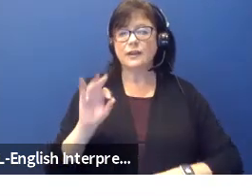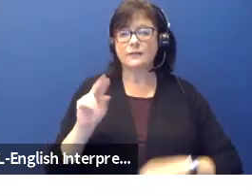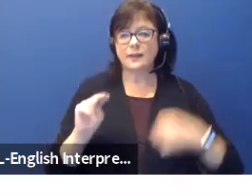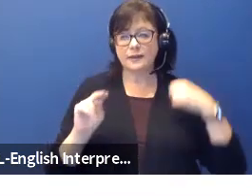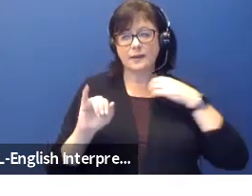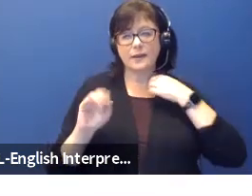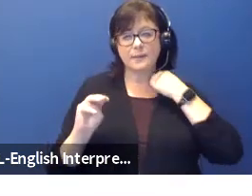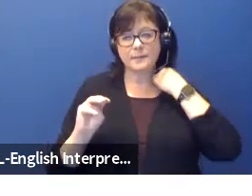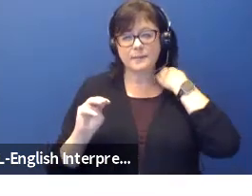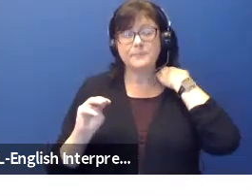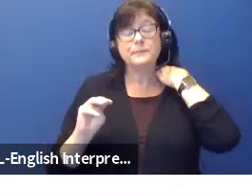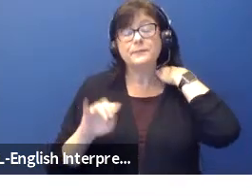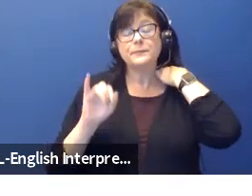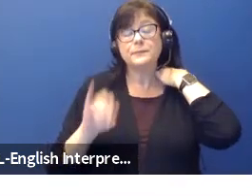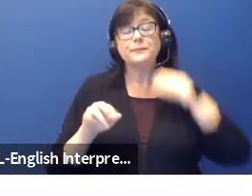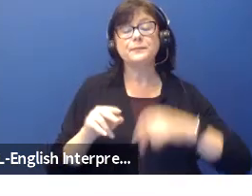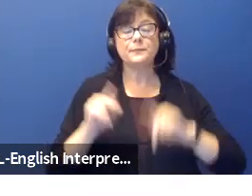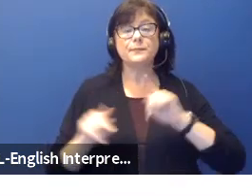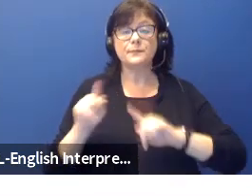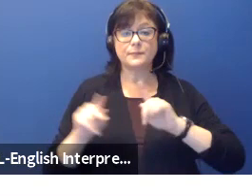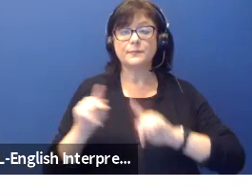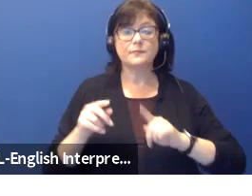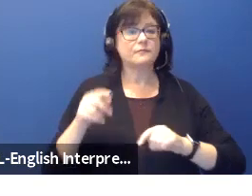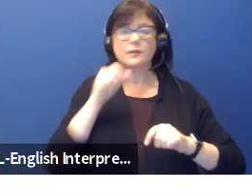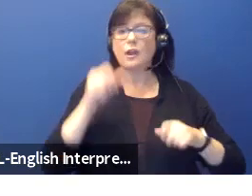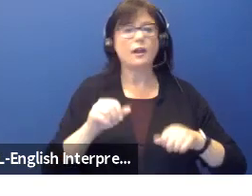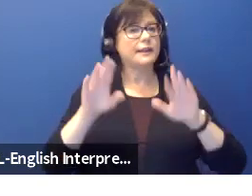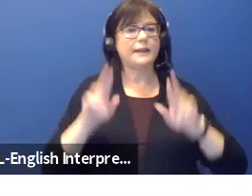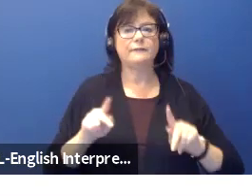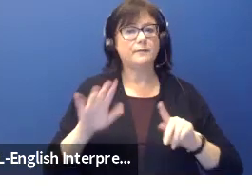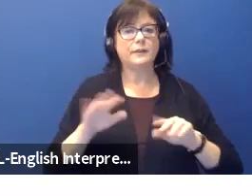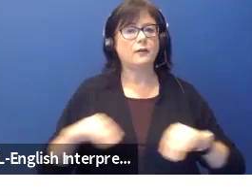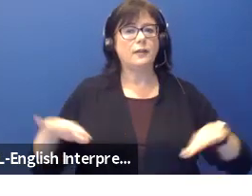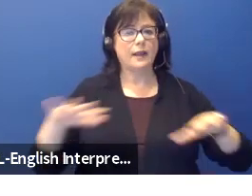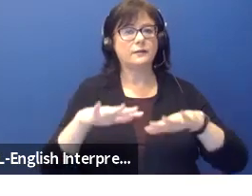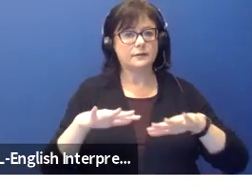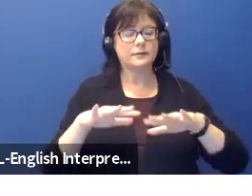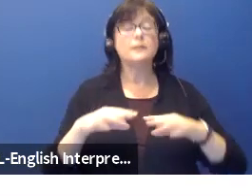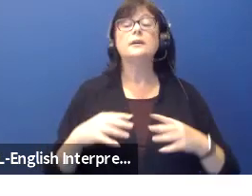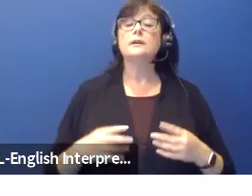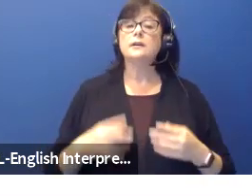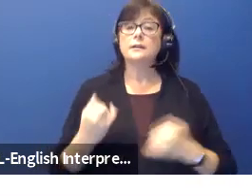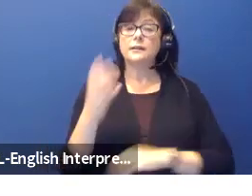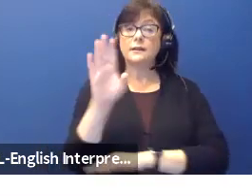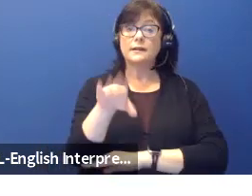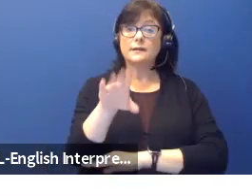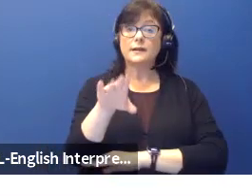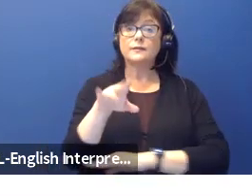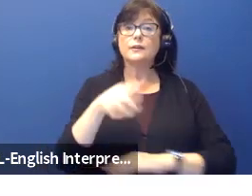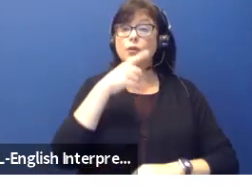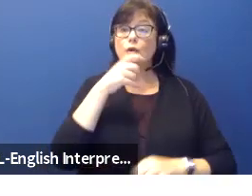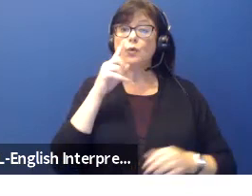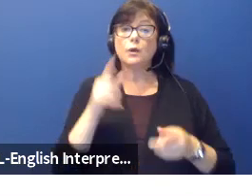Our webinar this afternoon is being moderated by Anne-Marie